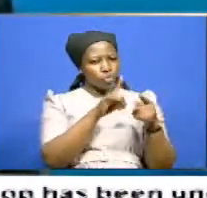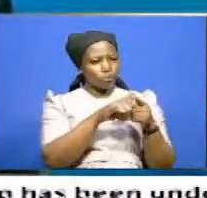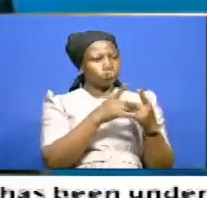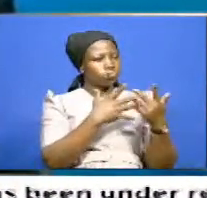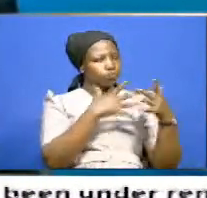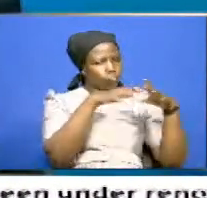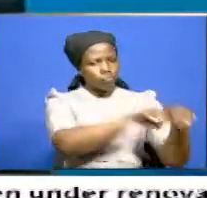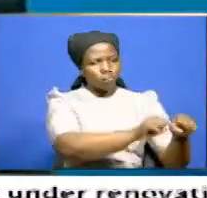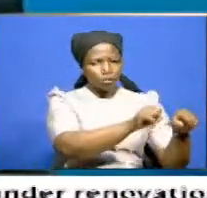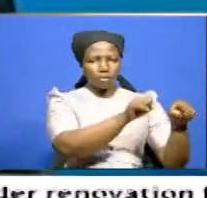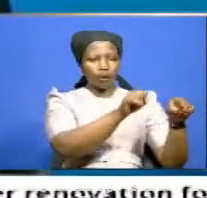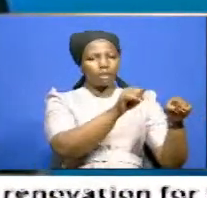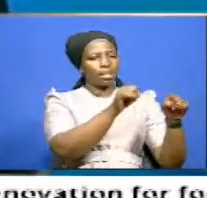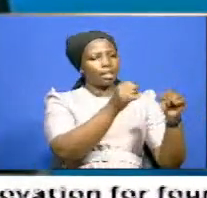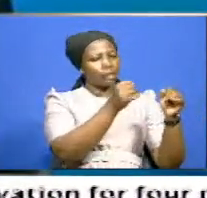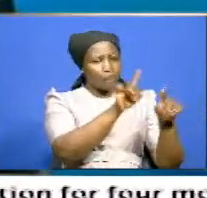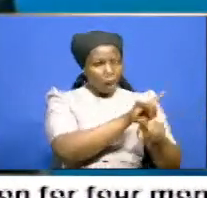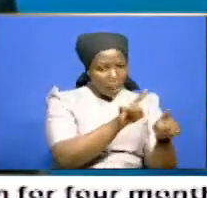and